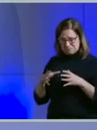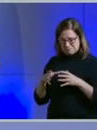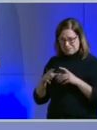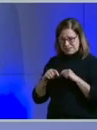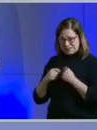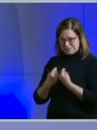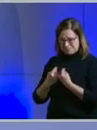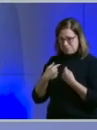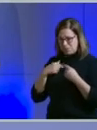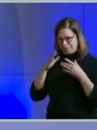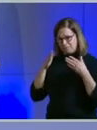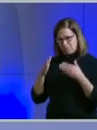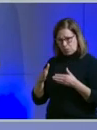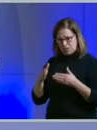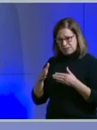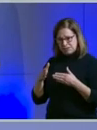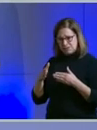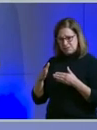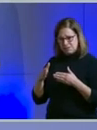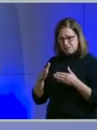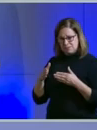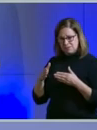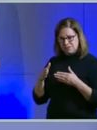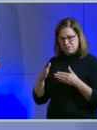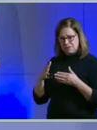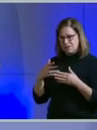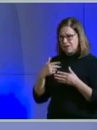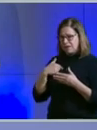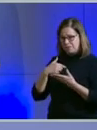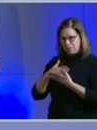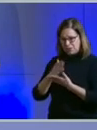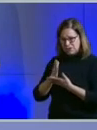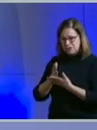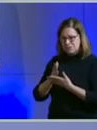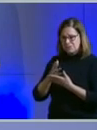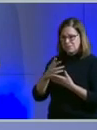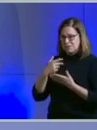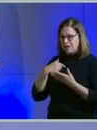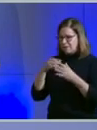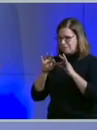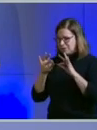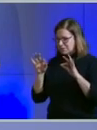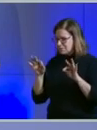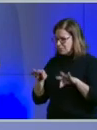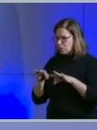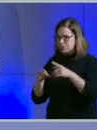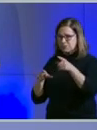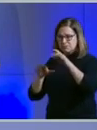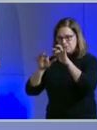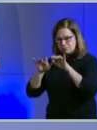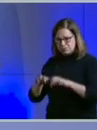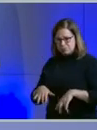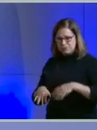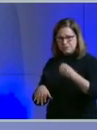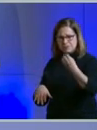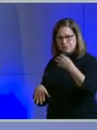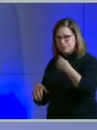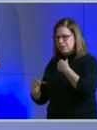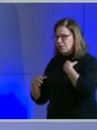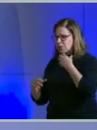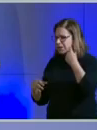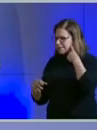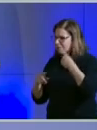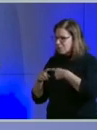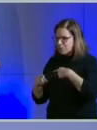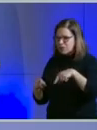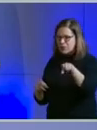some questions. At the budget engagement forums, I want to hear more from you. Before I move on, though, I want to acknowledge one of my best